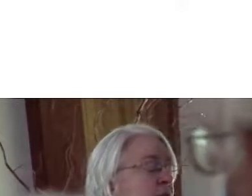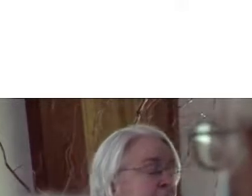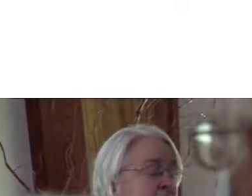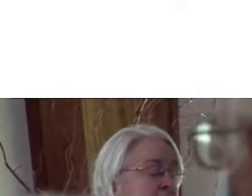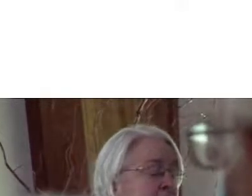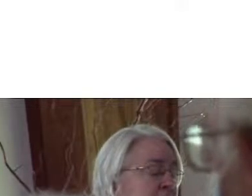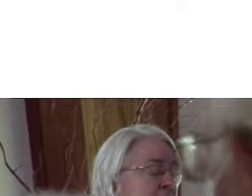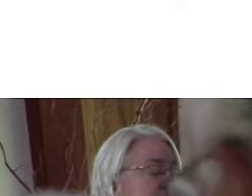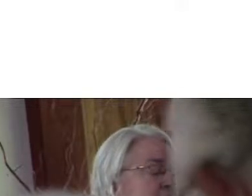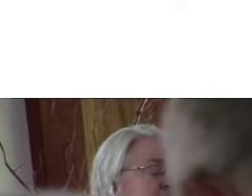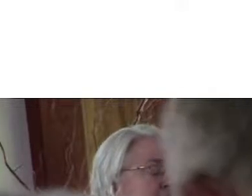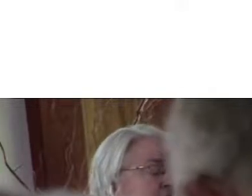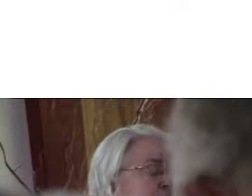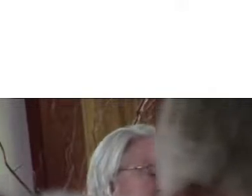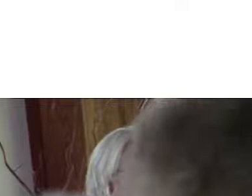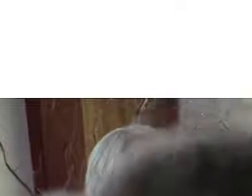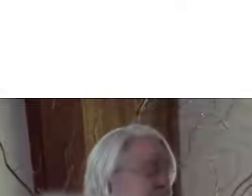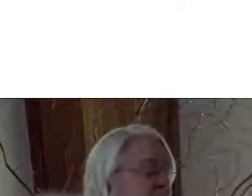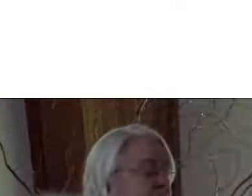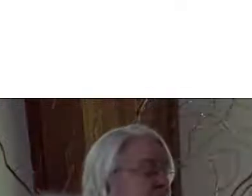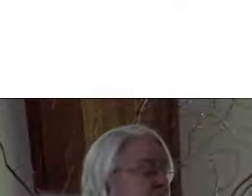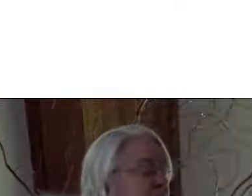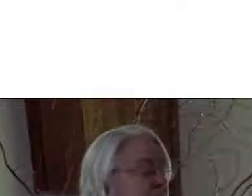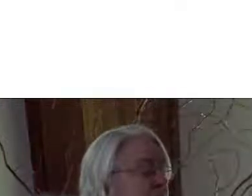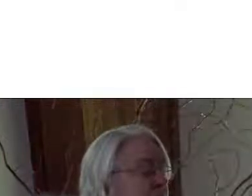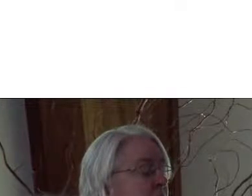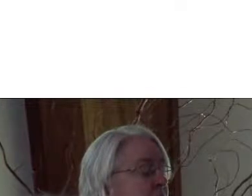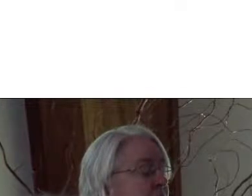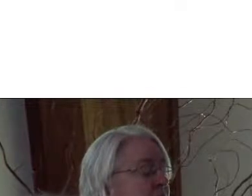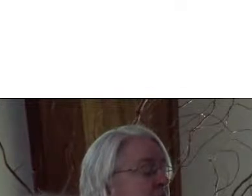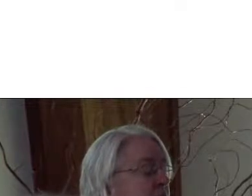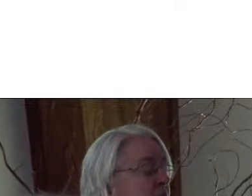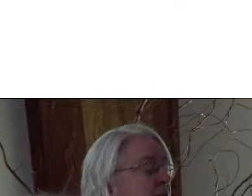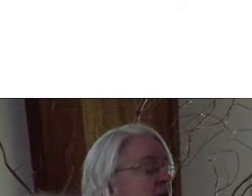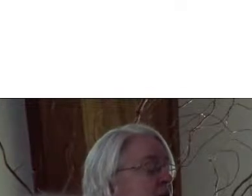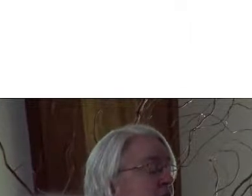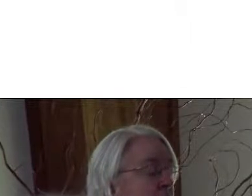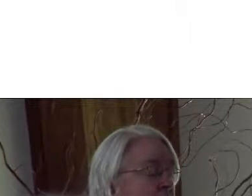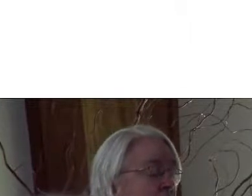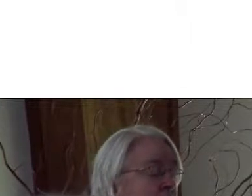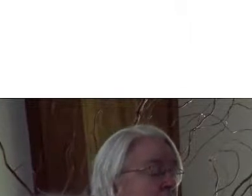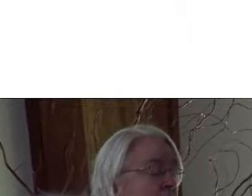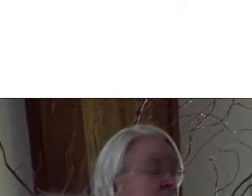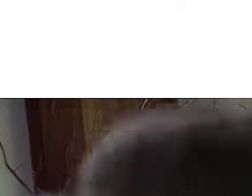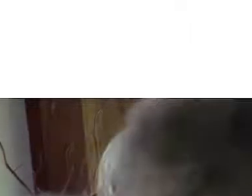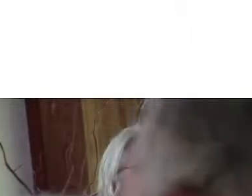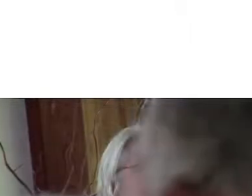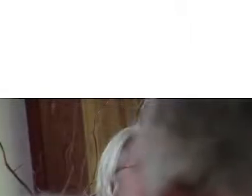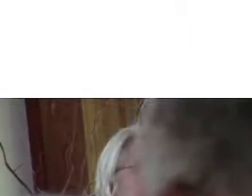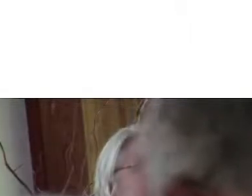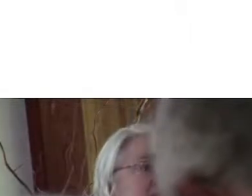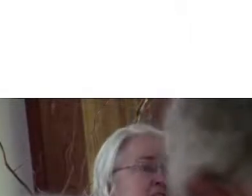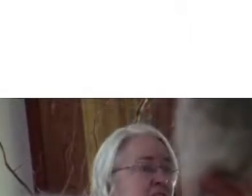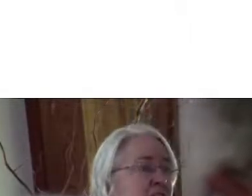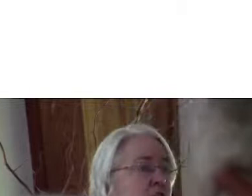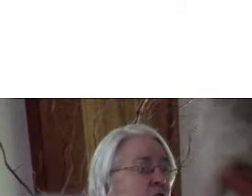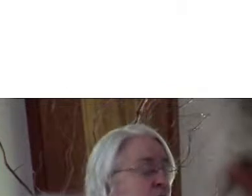truth. In my dream and in my dark, always